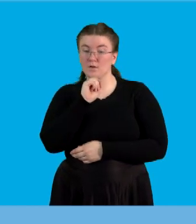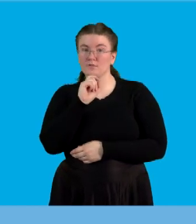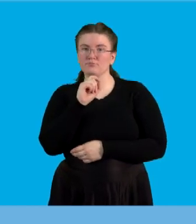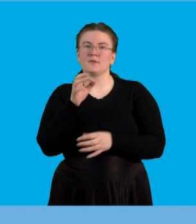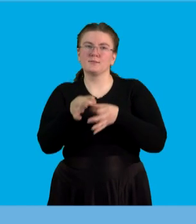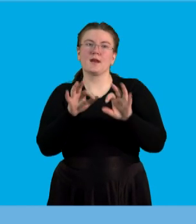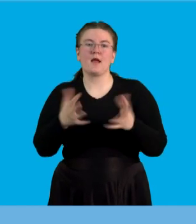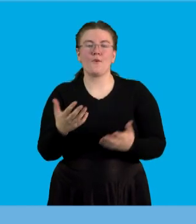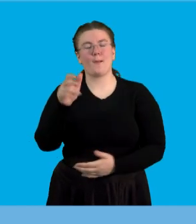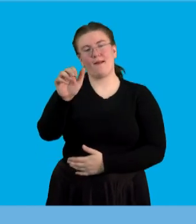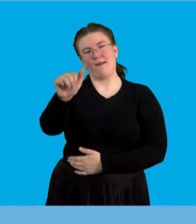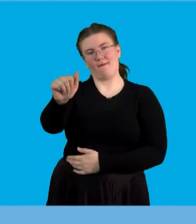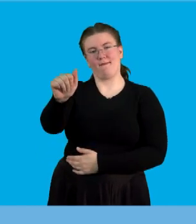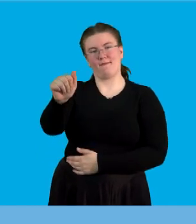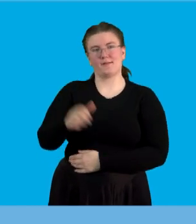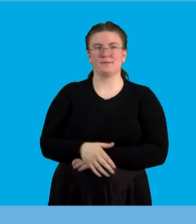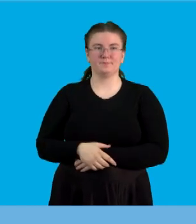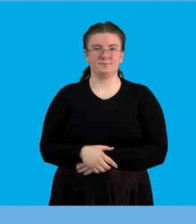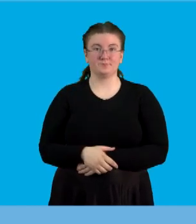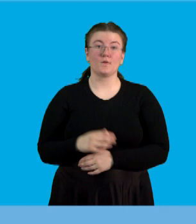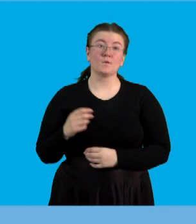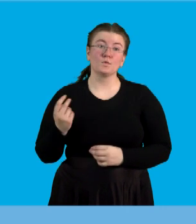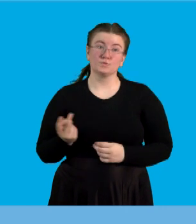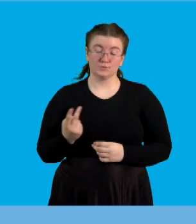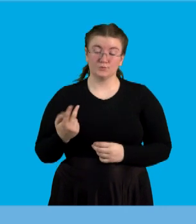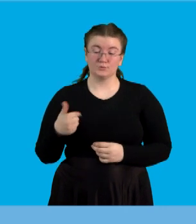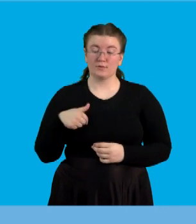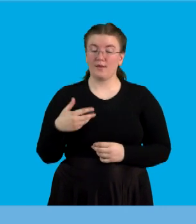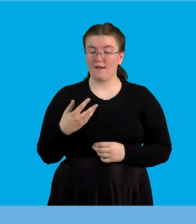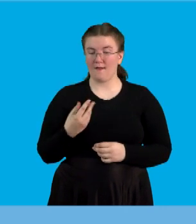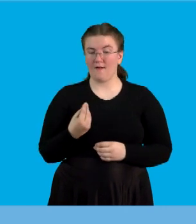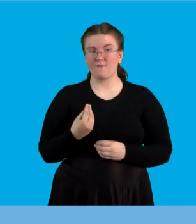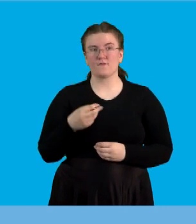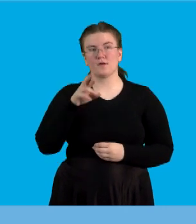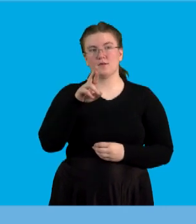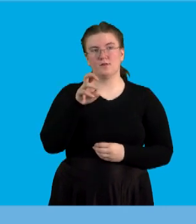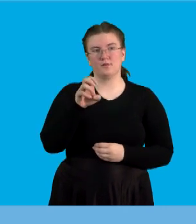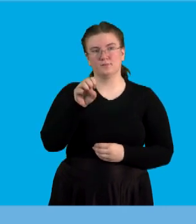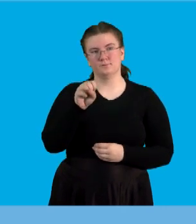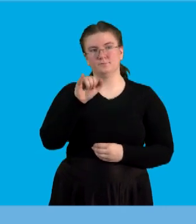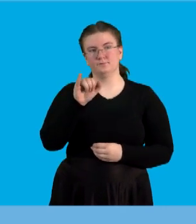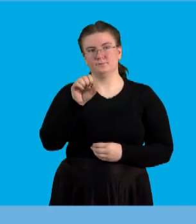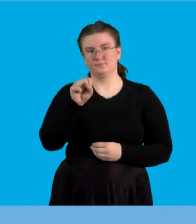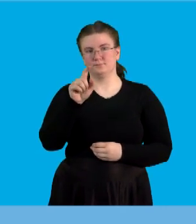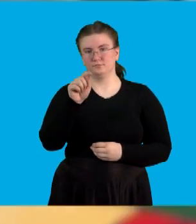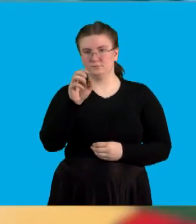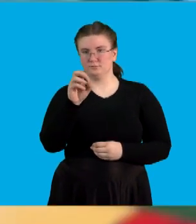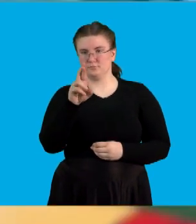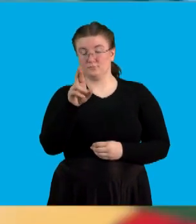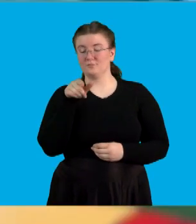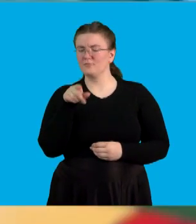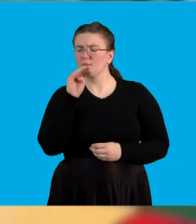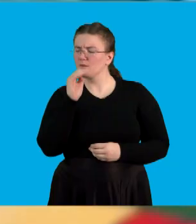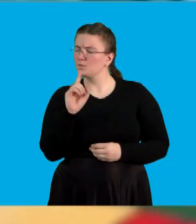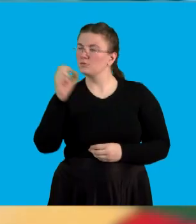the current that we are talking about. In addition to that, we also have resistors. In this case, we're talking about the light